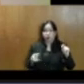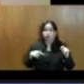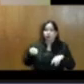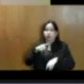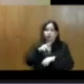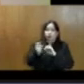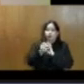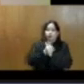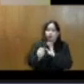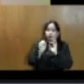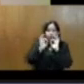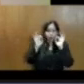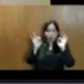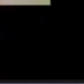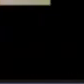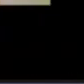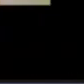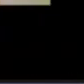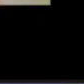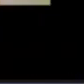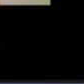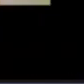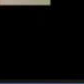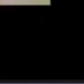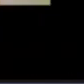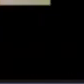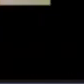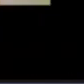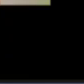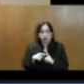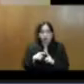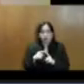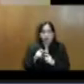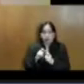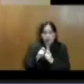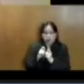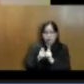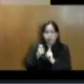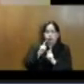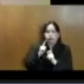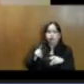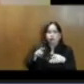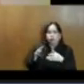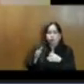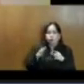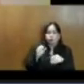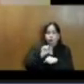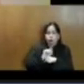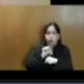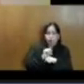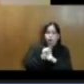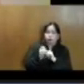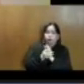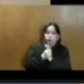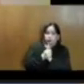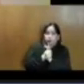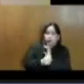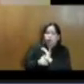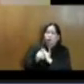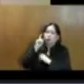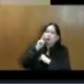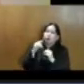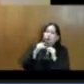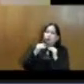Framework. The intent is to really define career paths, competencies and proficiency